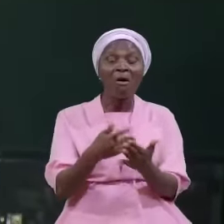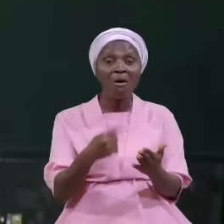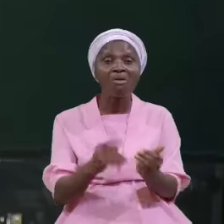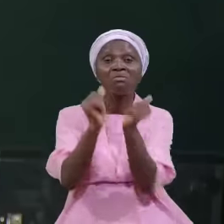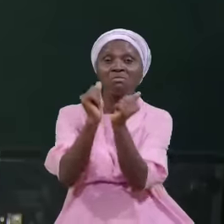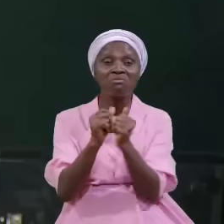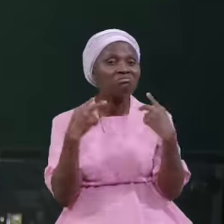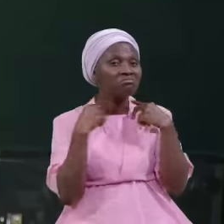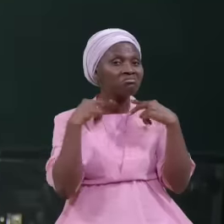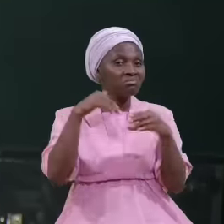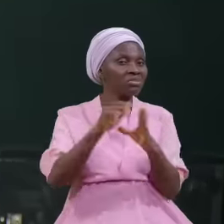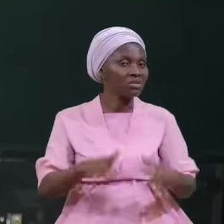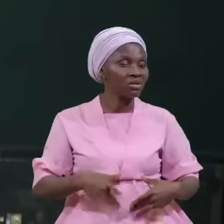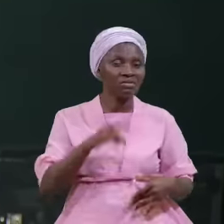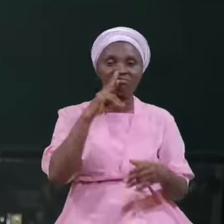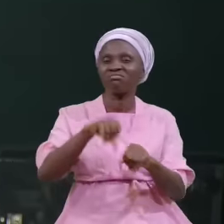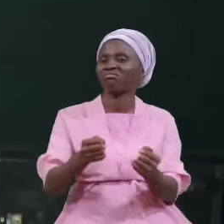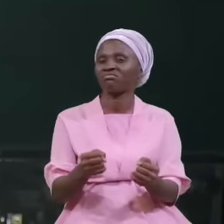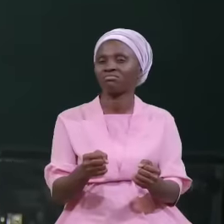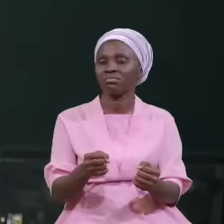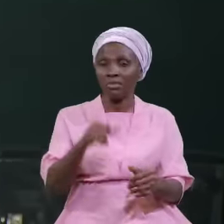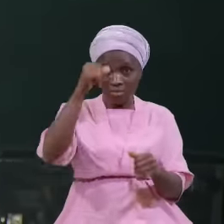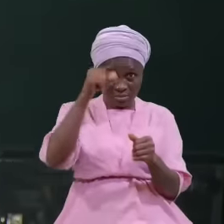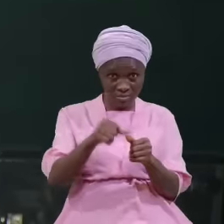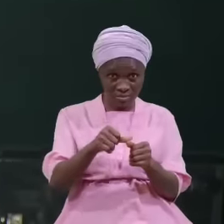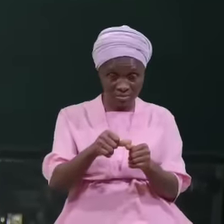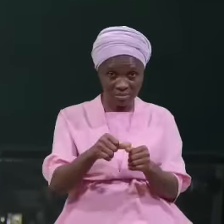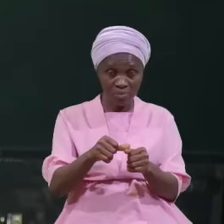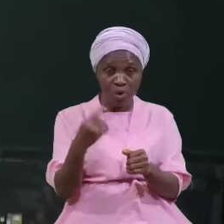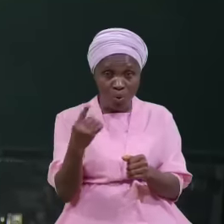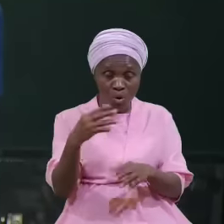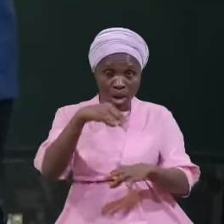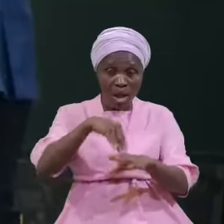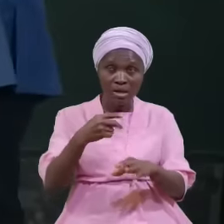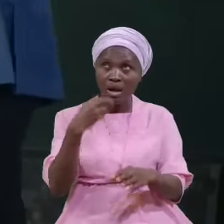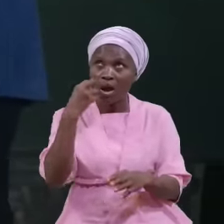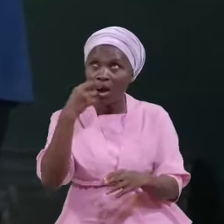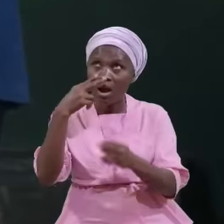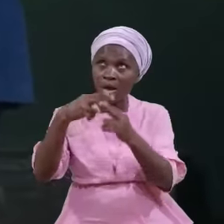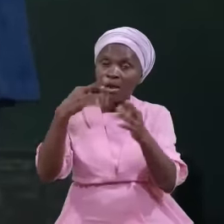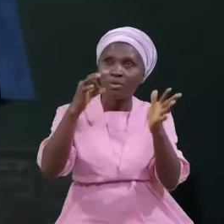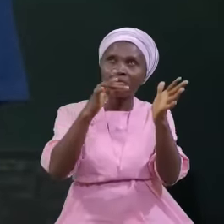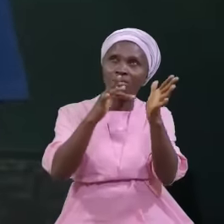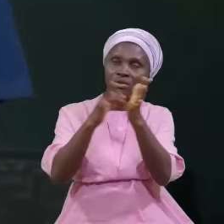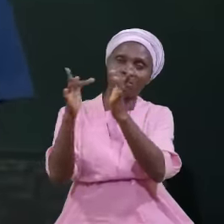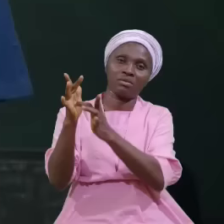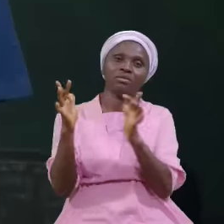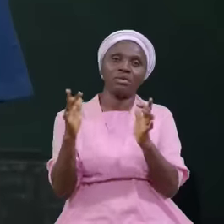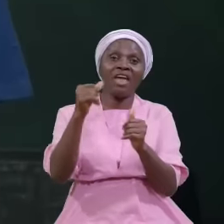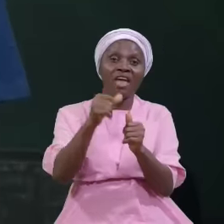Remember, only at the mention of the name of Jesus, every